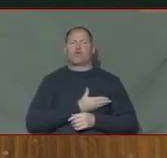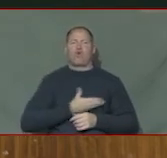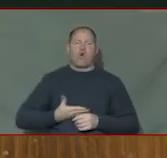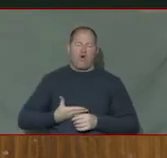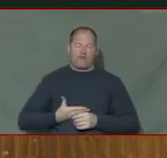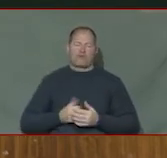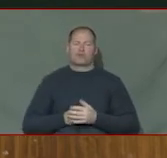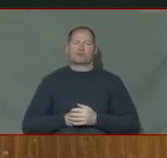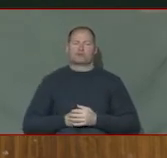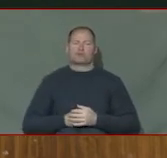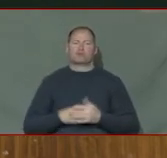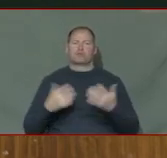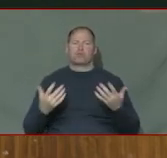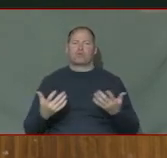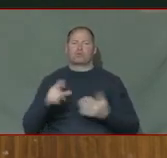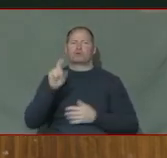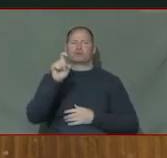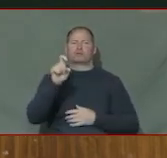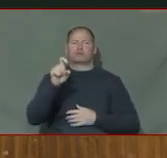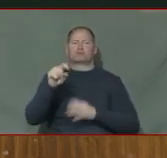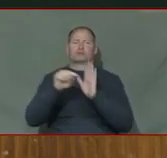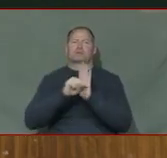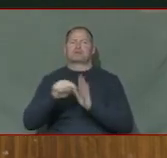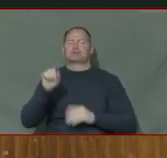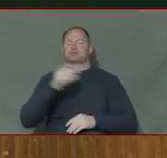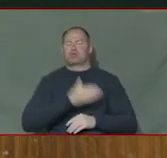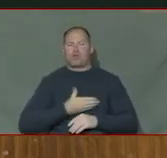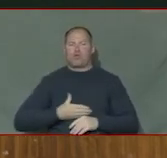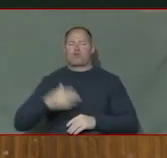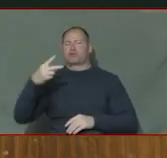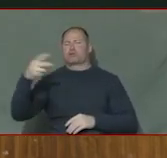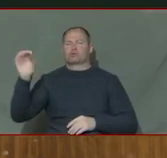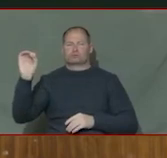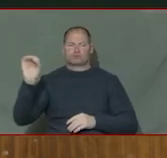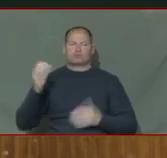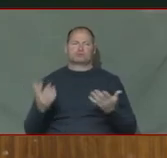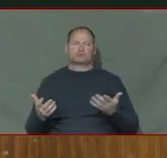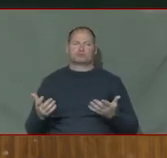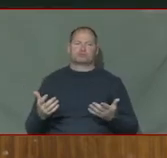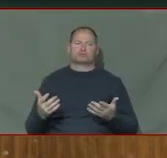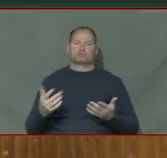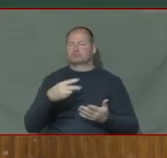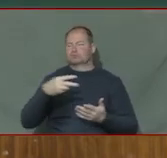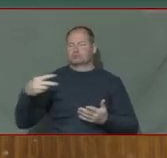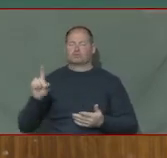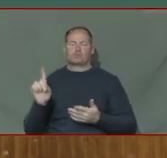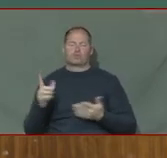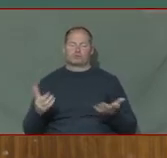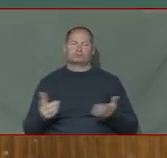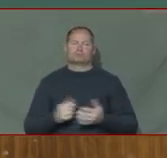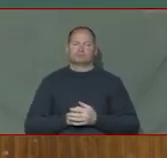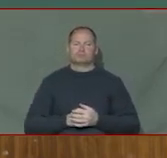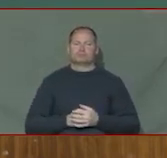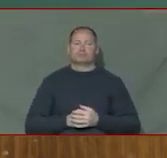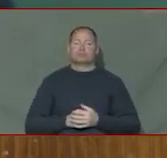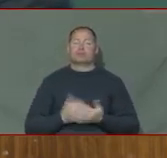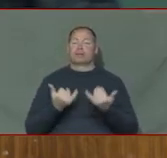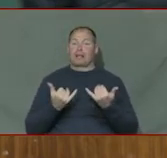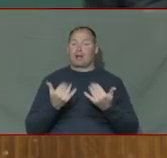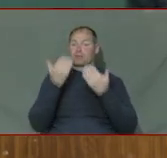x minus 1 is equal to 0, so x is equal to 1, correct? Now, they give me a